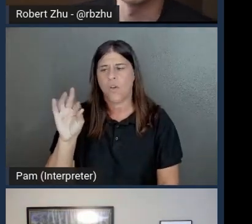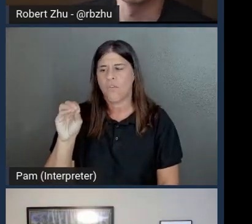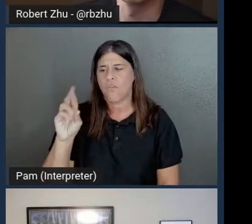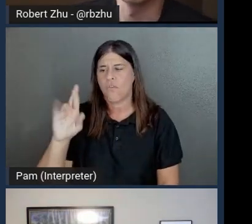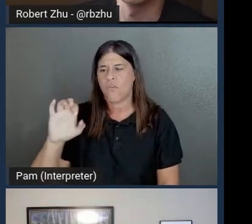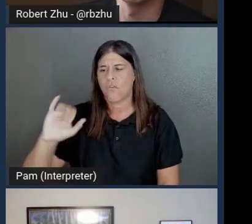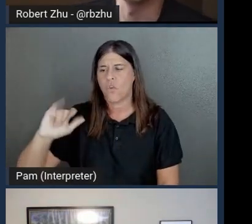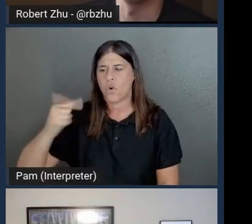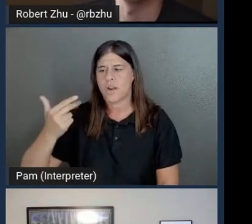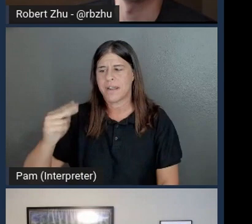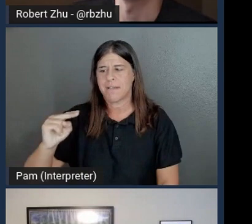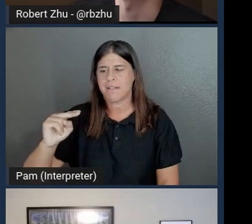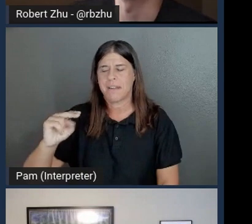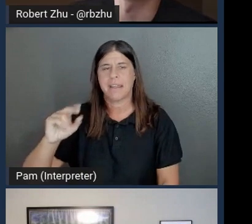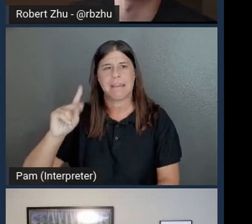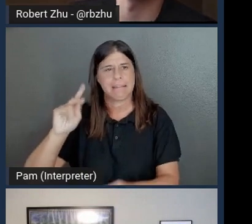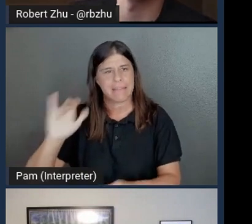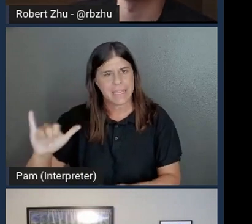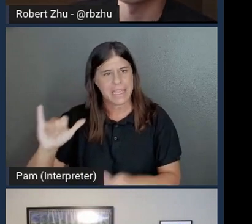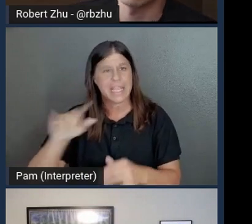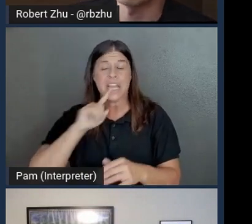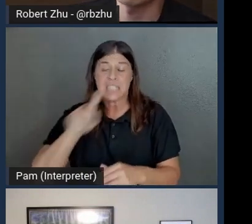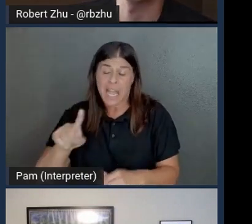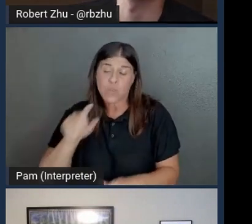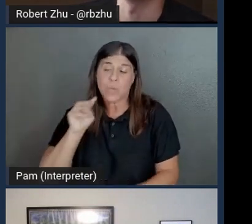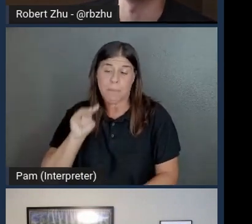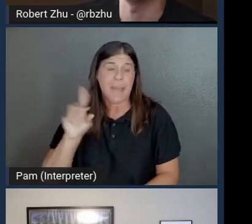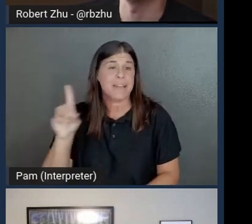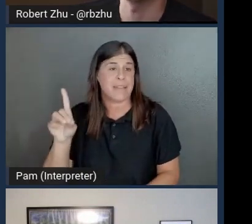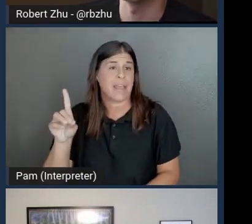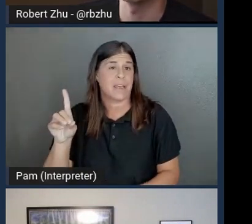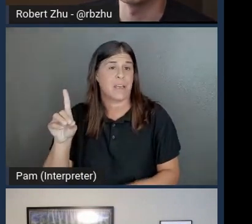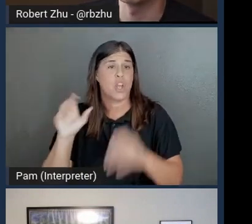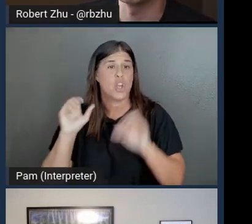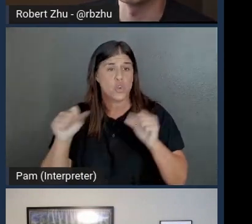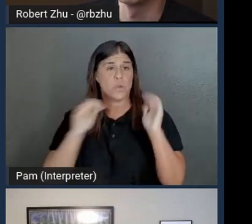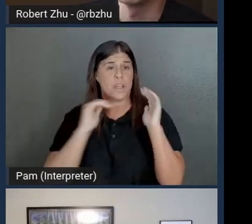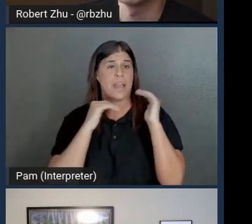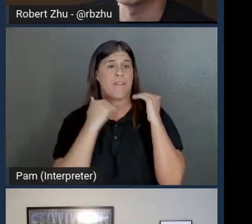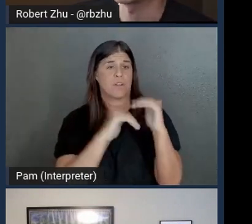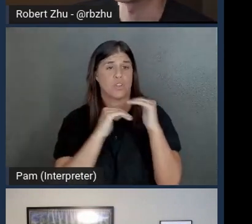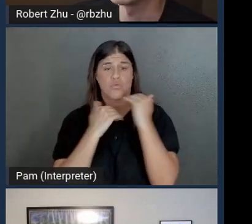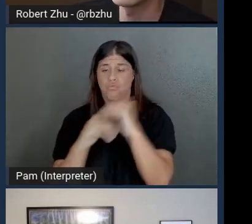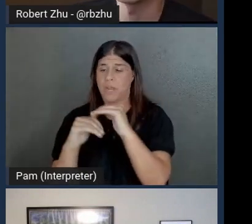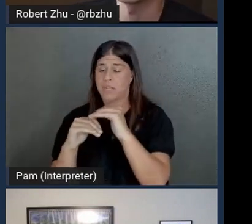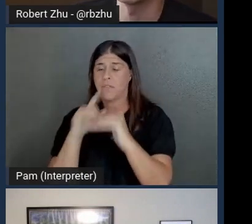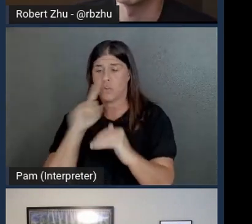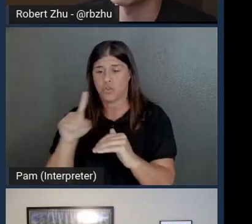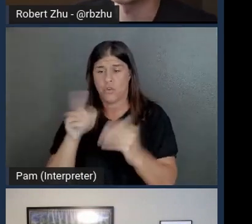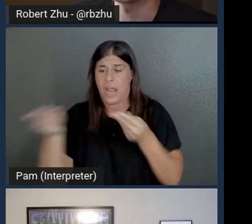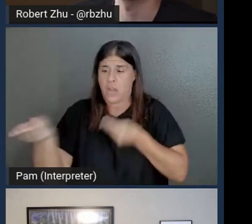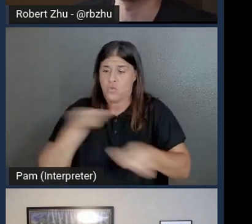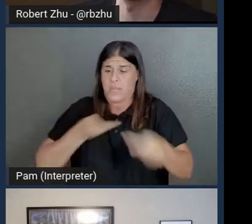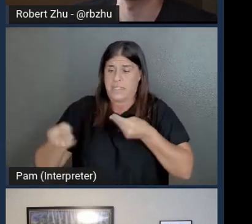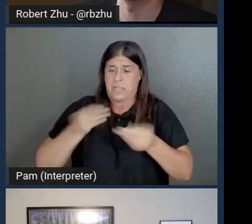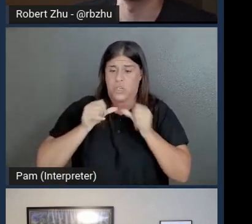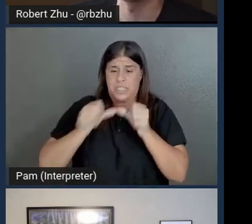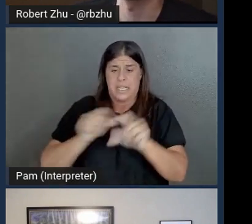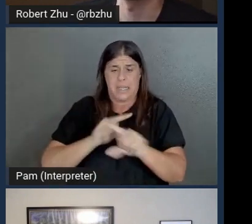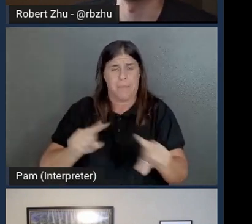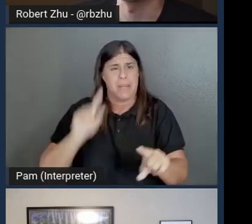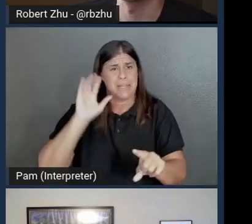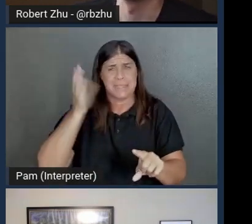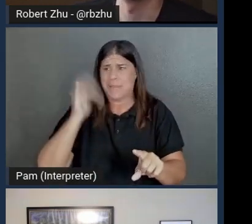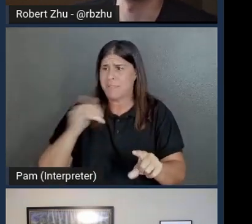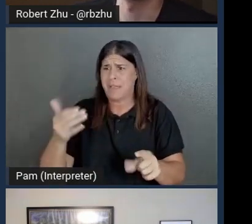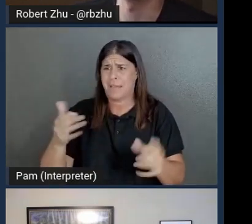metadata, right? I mean, you can enforce it as constraints, sure, and you can have transactional consistency that way. But it sounds like we have the best of both worlds